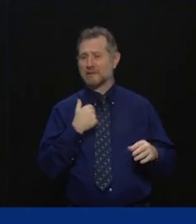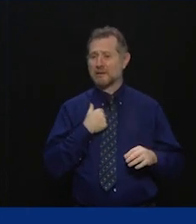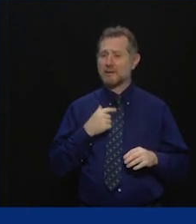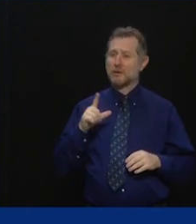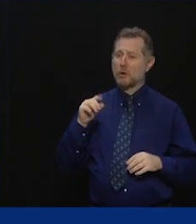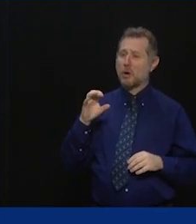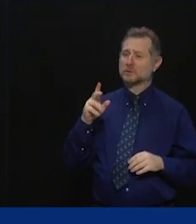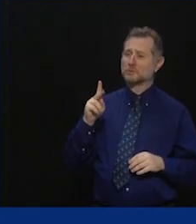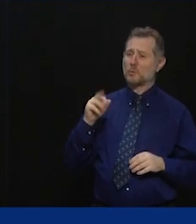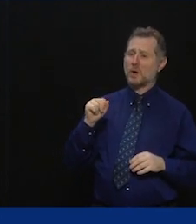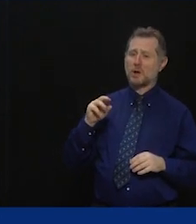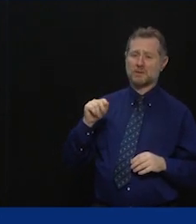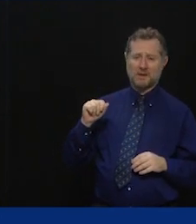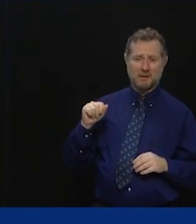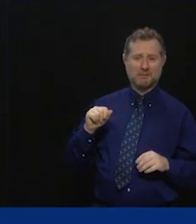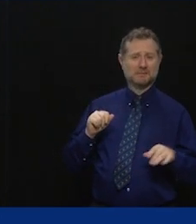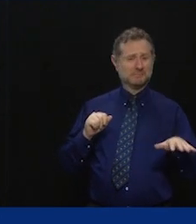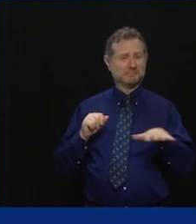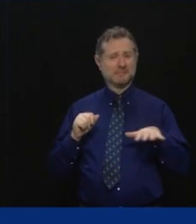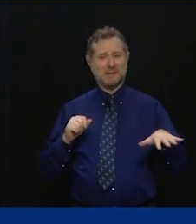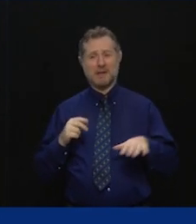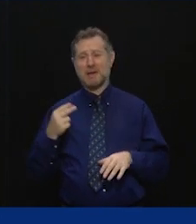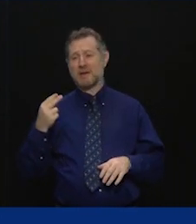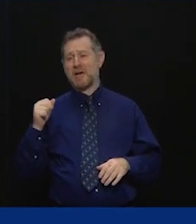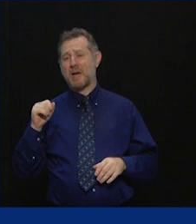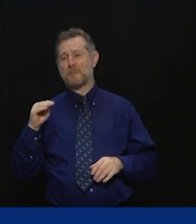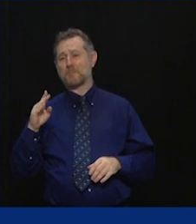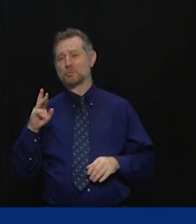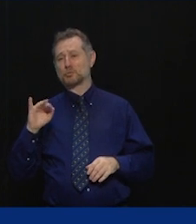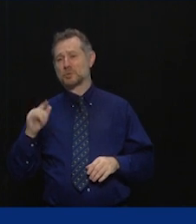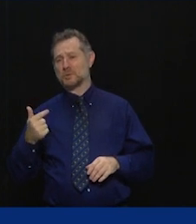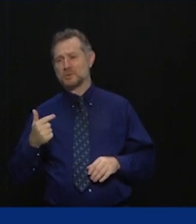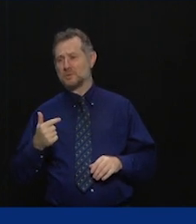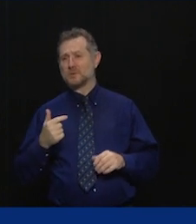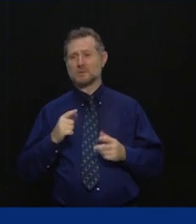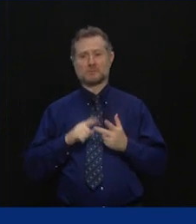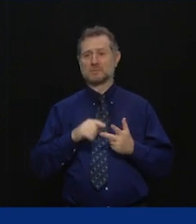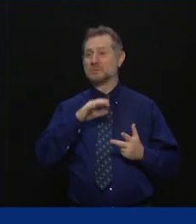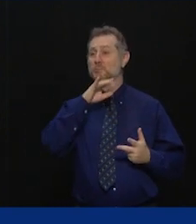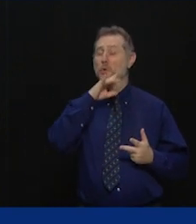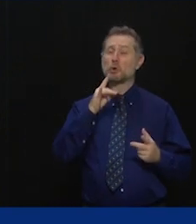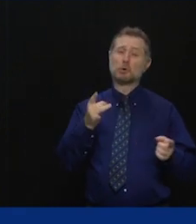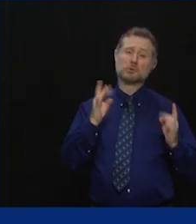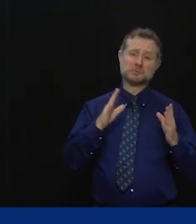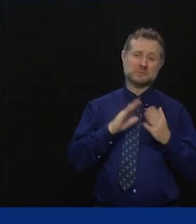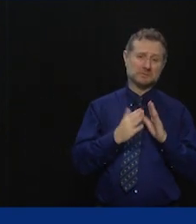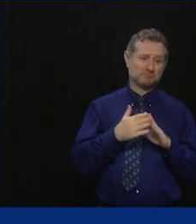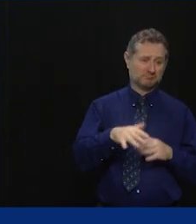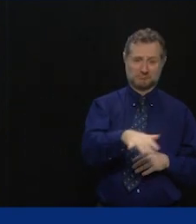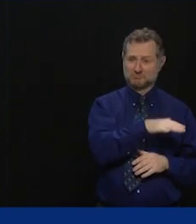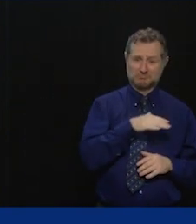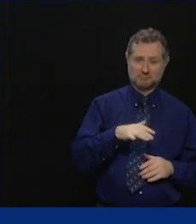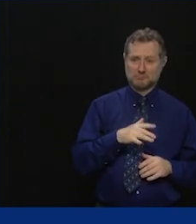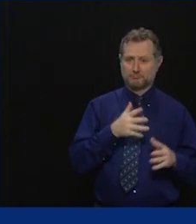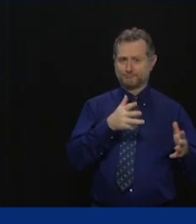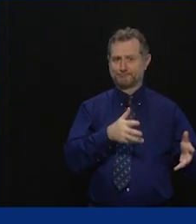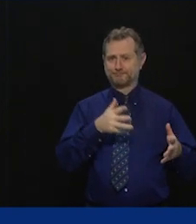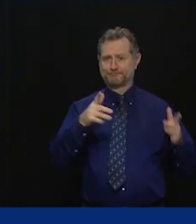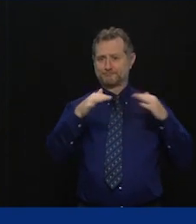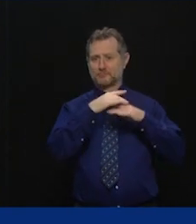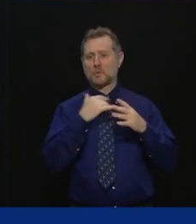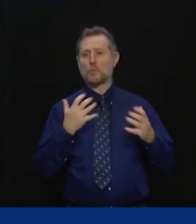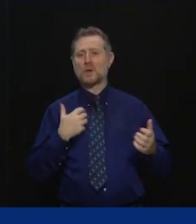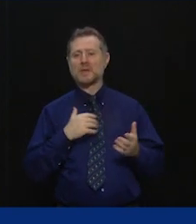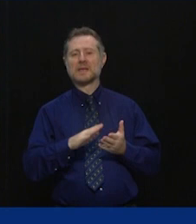in Hamburg and all those other joining communities, pollution was just a fact of life. And I want to make sure that we have a clean air